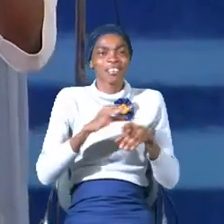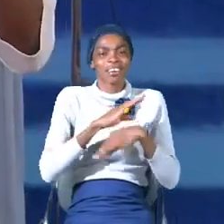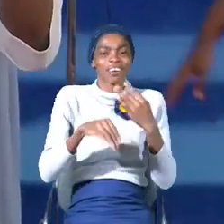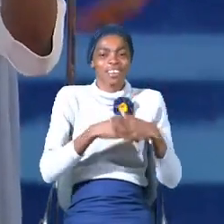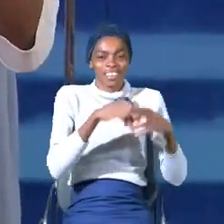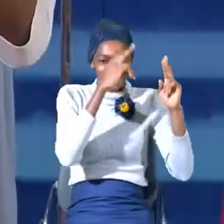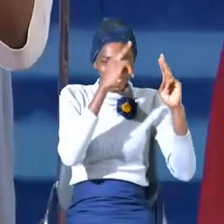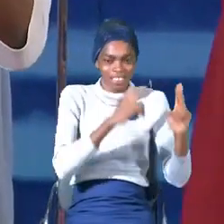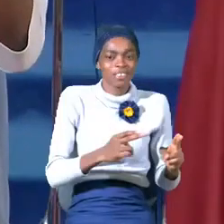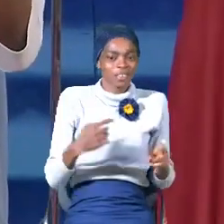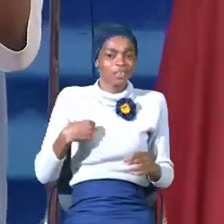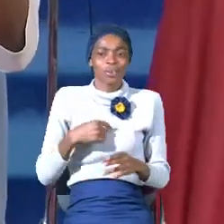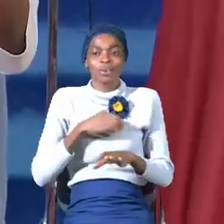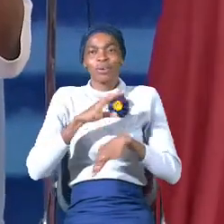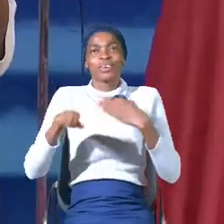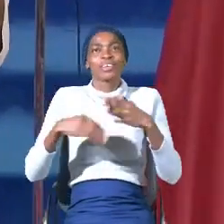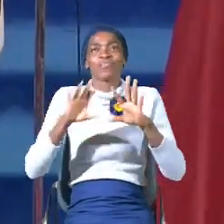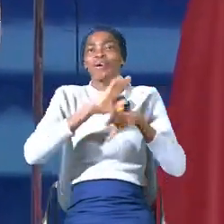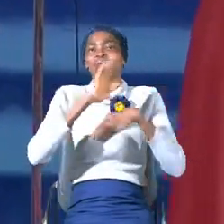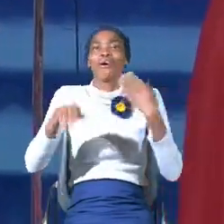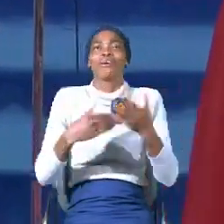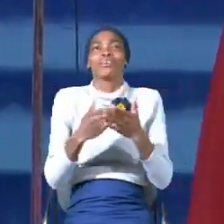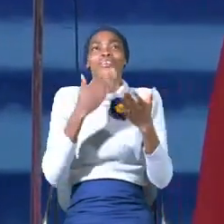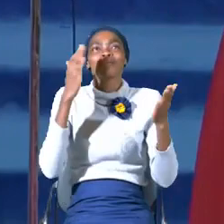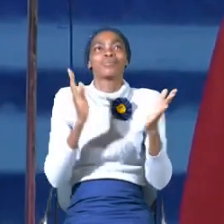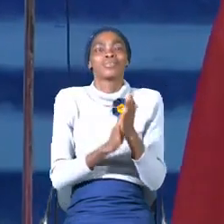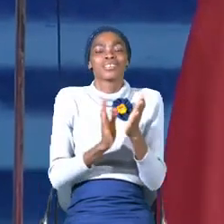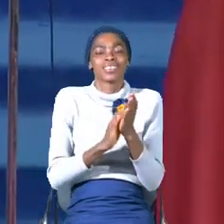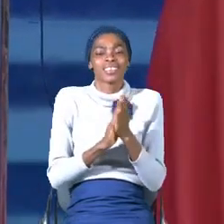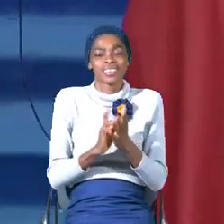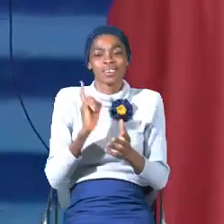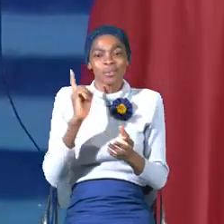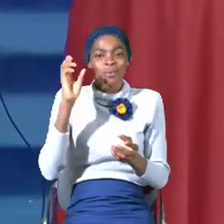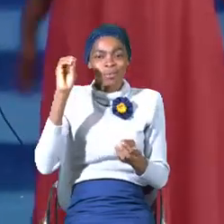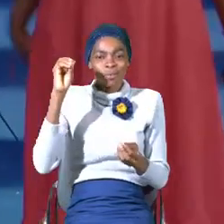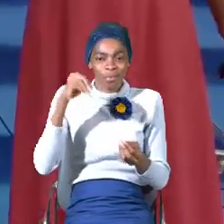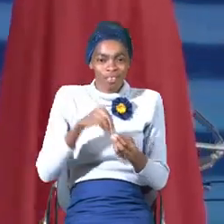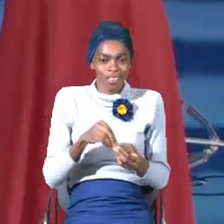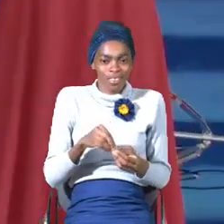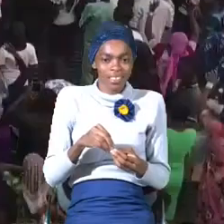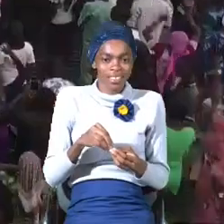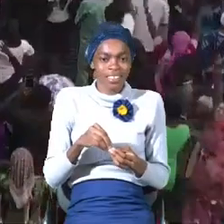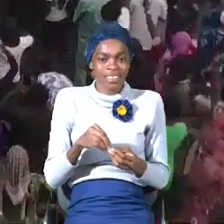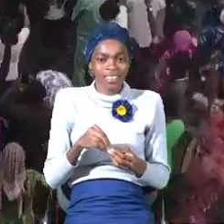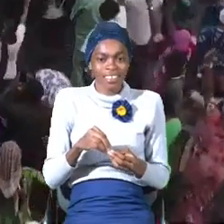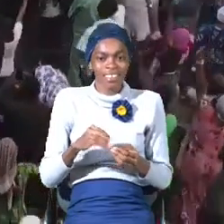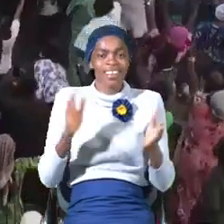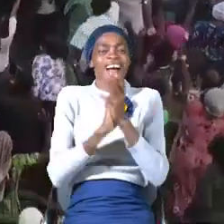So we give you all the adoration. One more time, somebody say hallelujah.